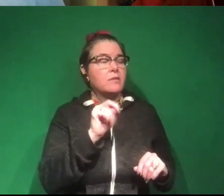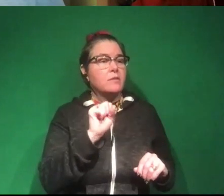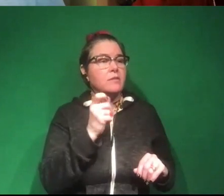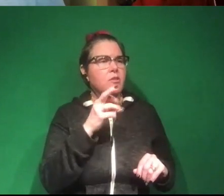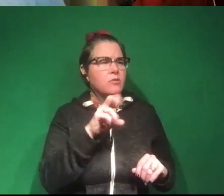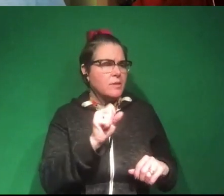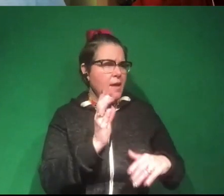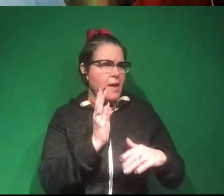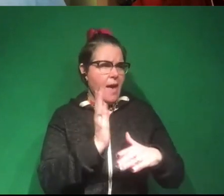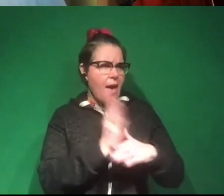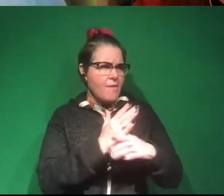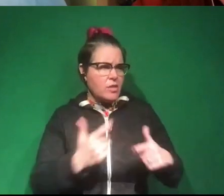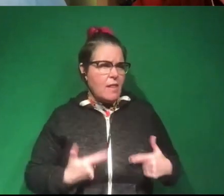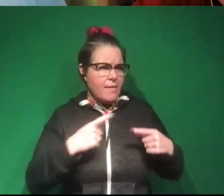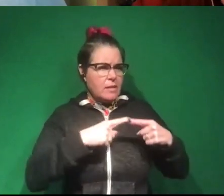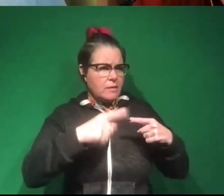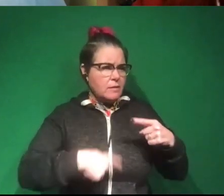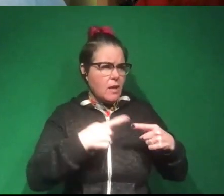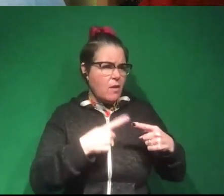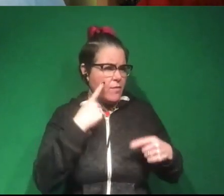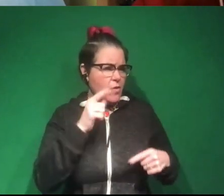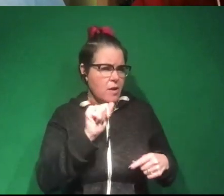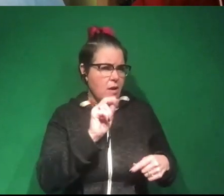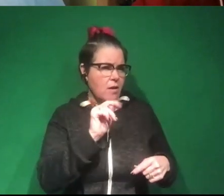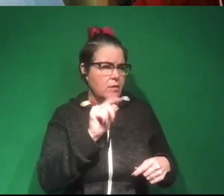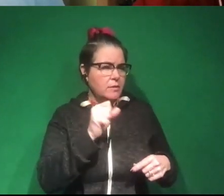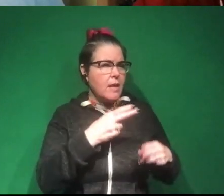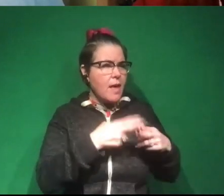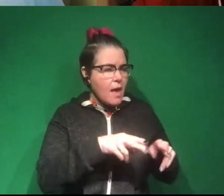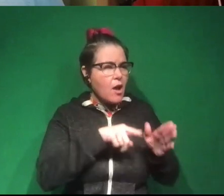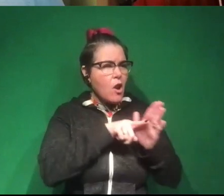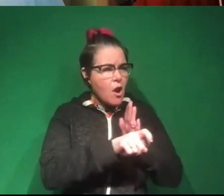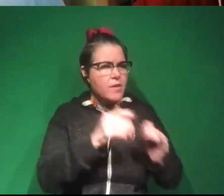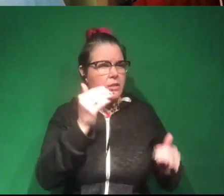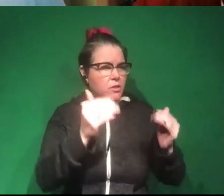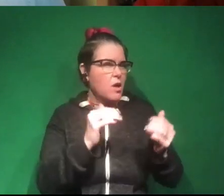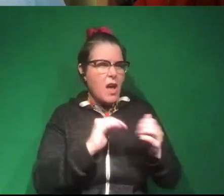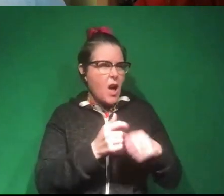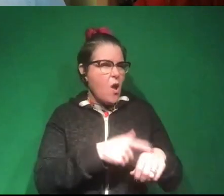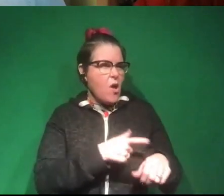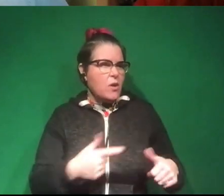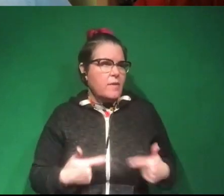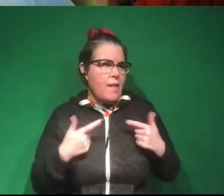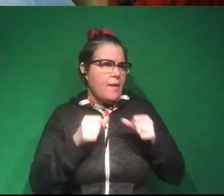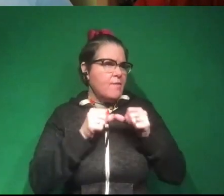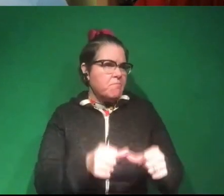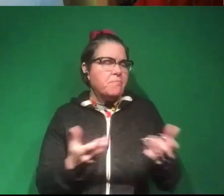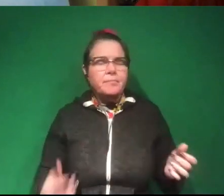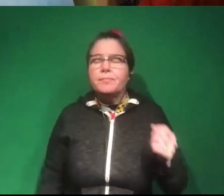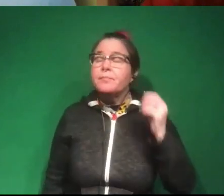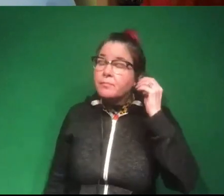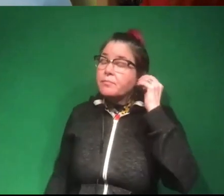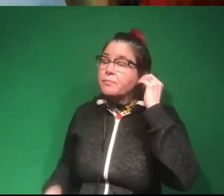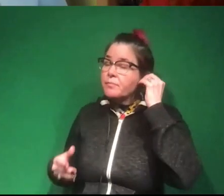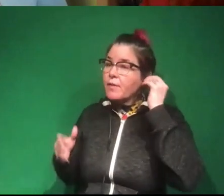average life cycle time of ants, like from egg to larva to adult, and how long do ants live? That's a great